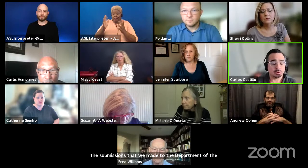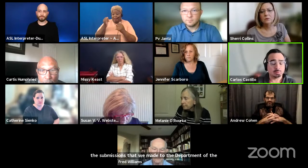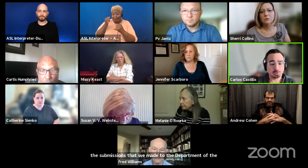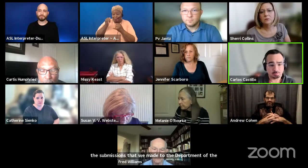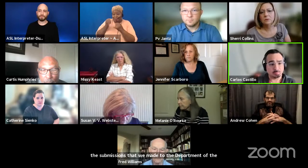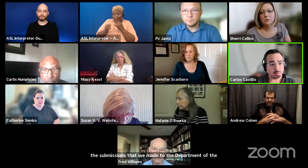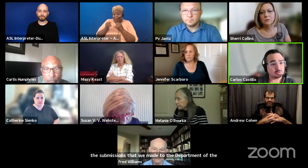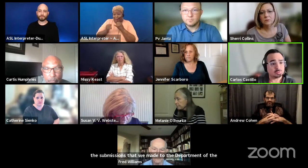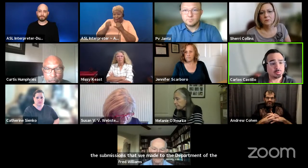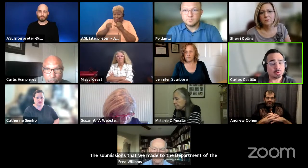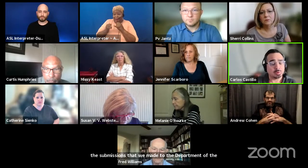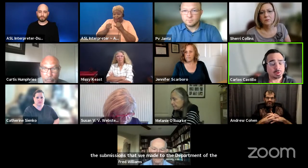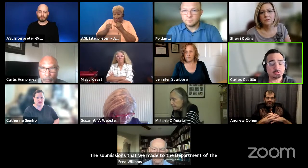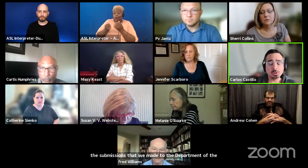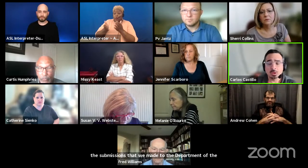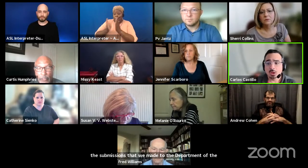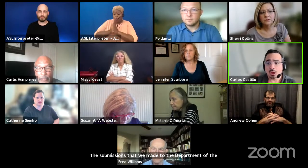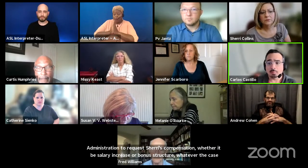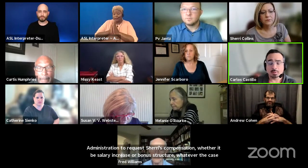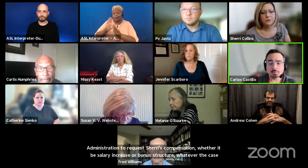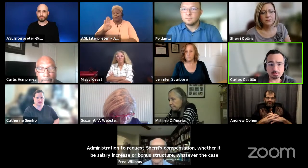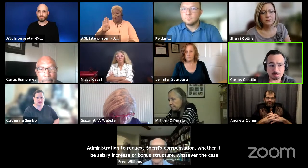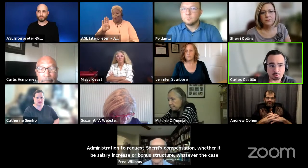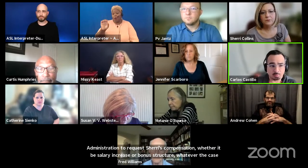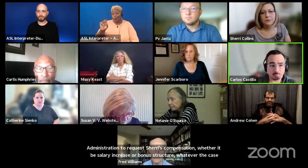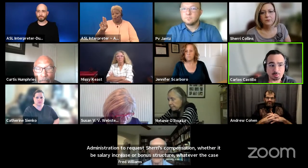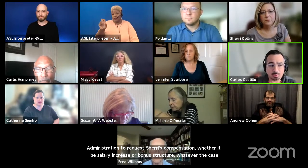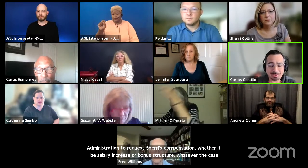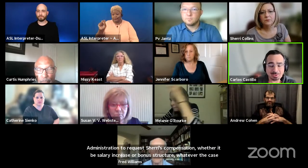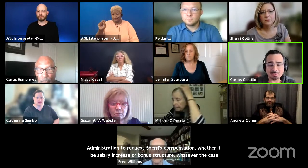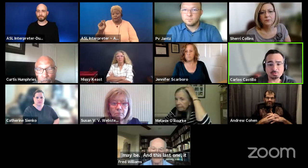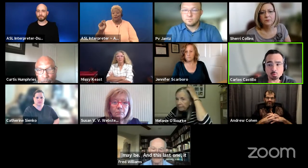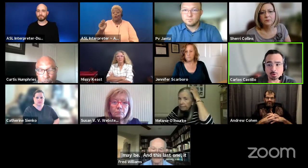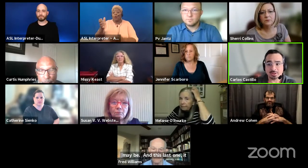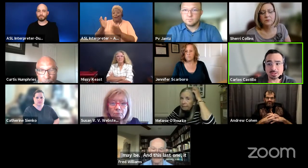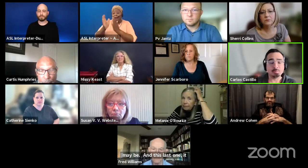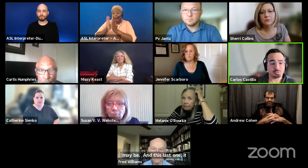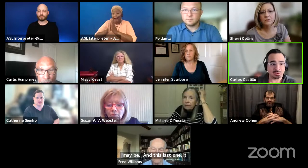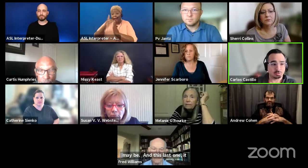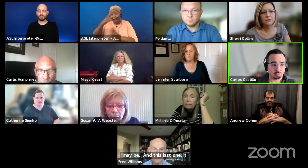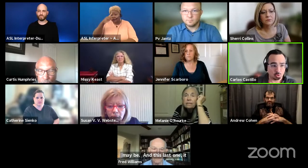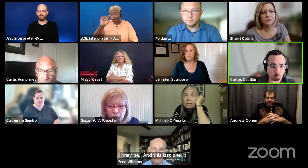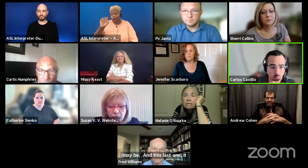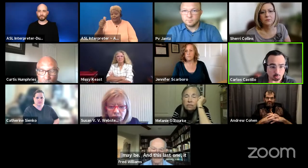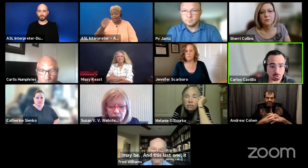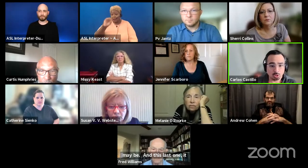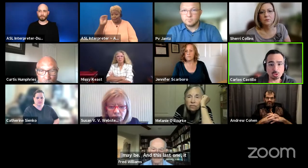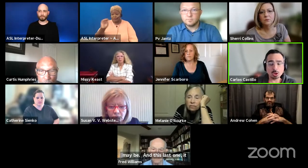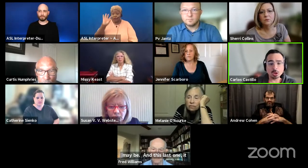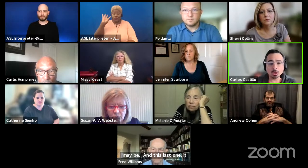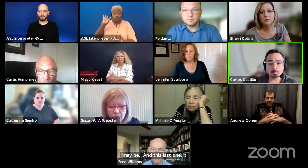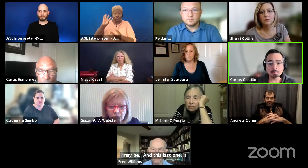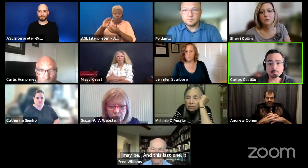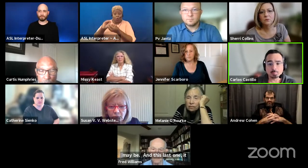last one, it was a bonus request. This time around, we asked for 10% total